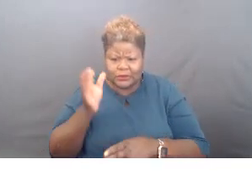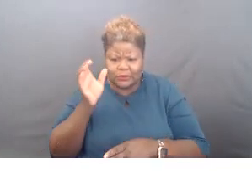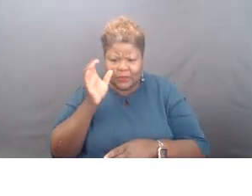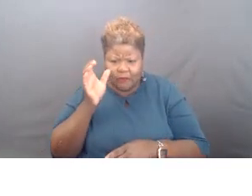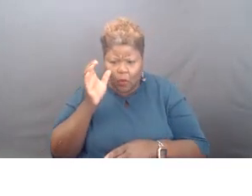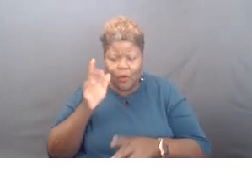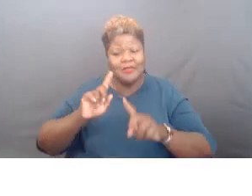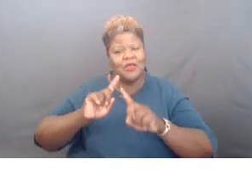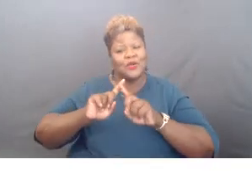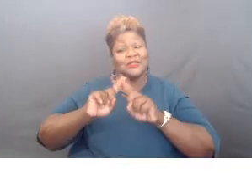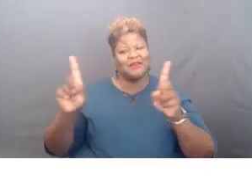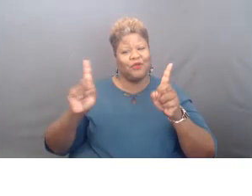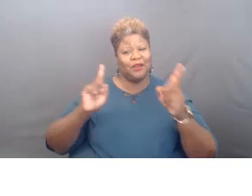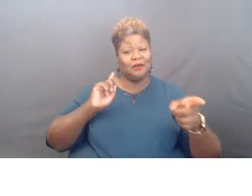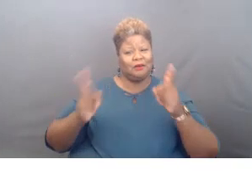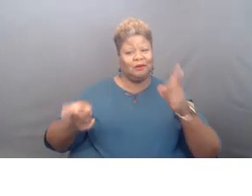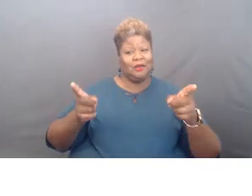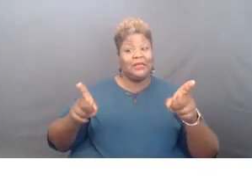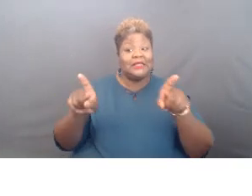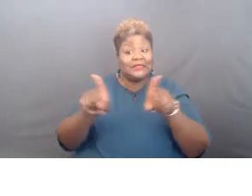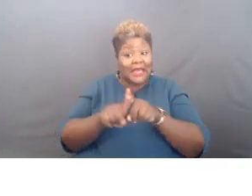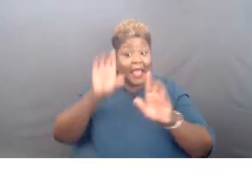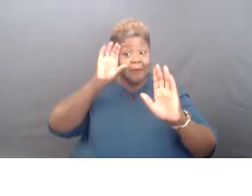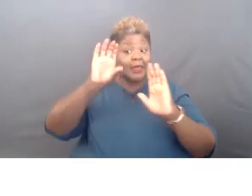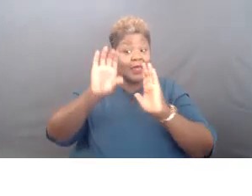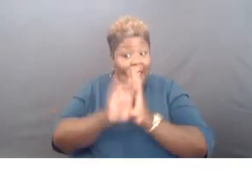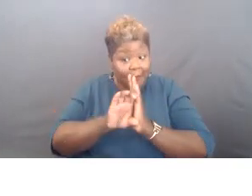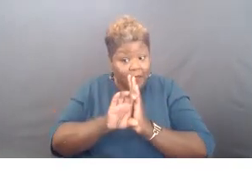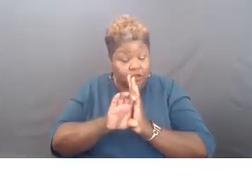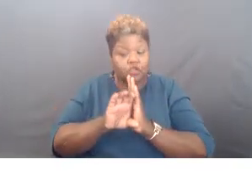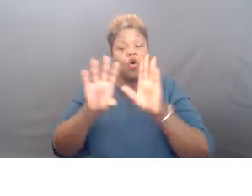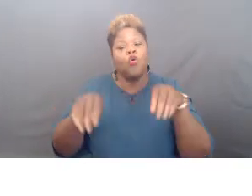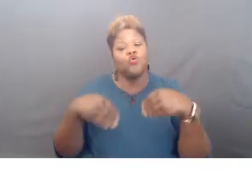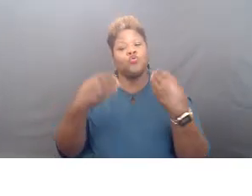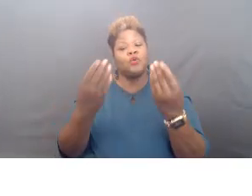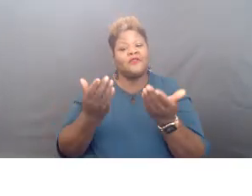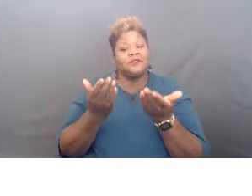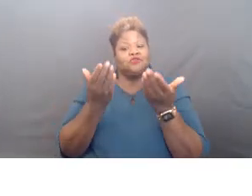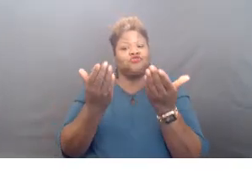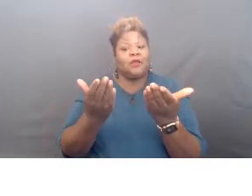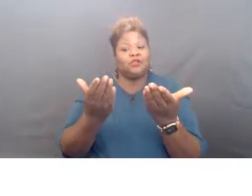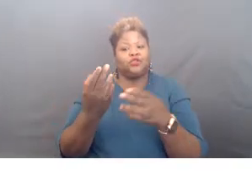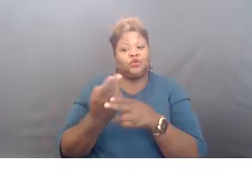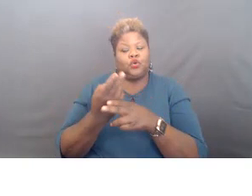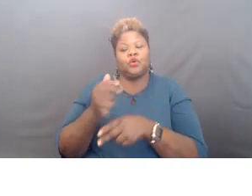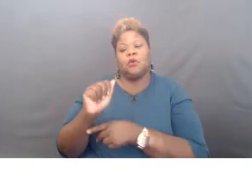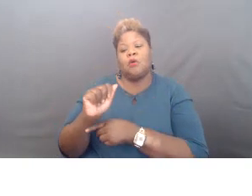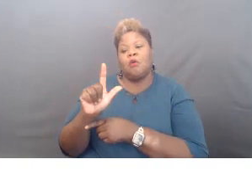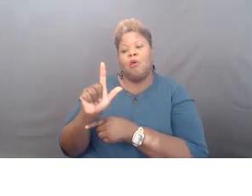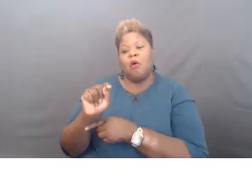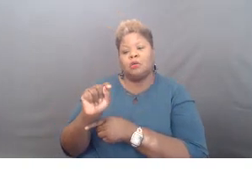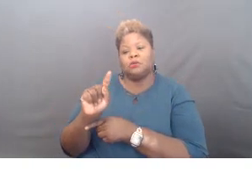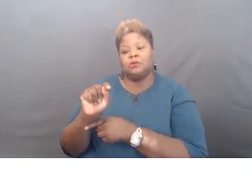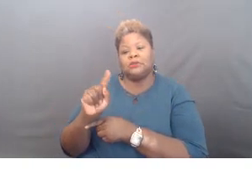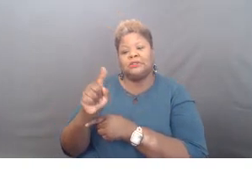those are two different connotations to the exact same image. So you'll want to give people suggestions on alt text because you don't